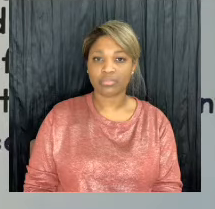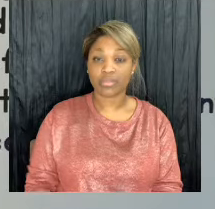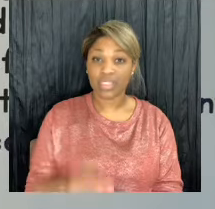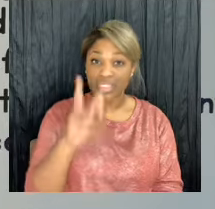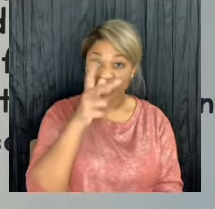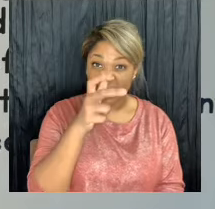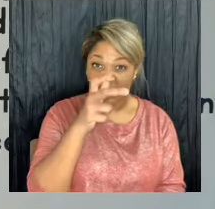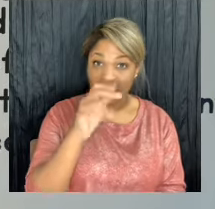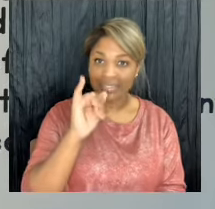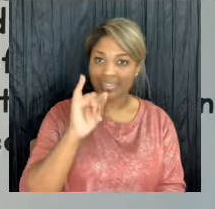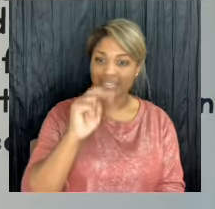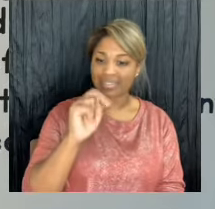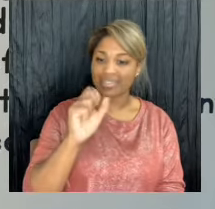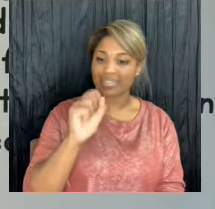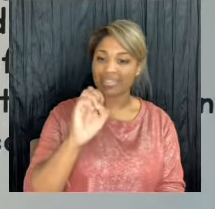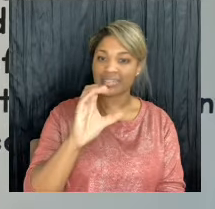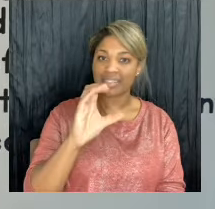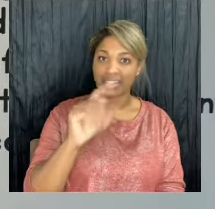Insects